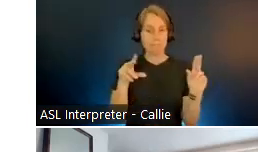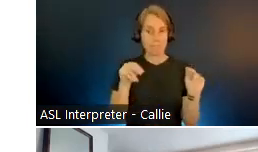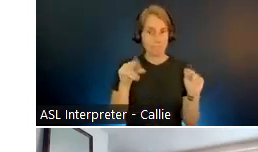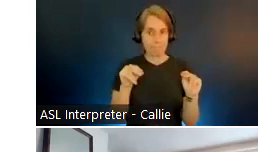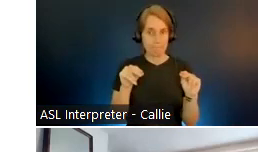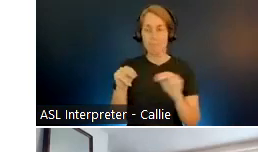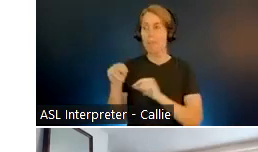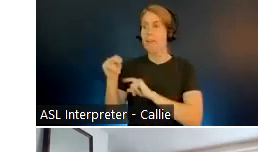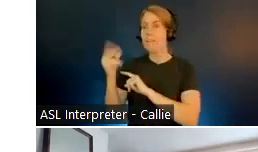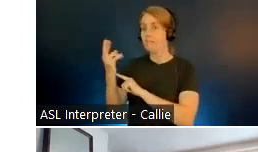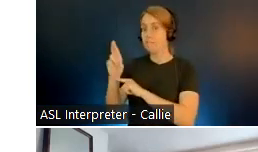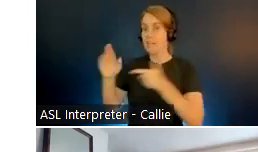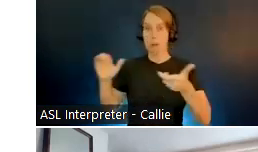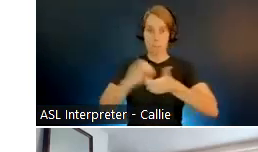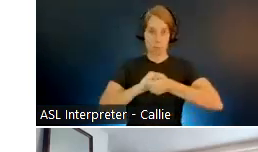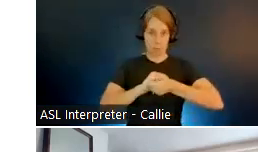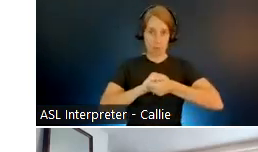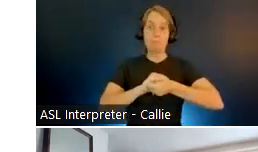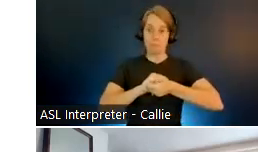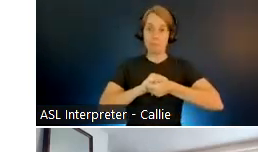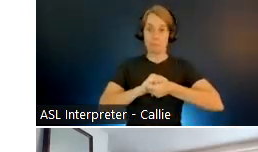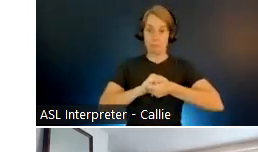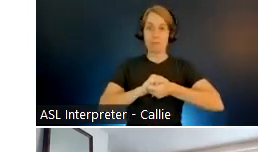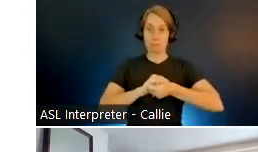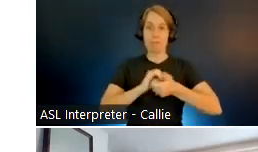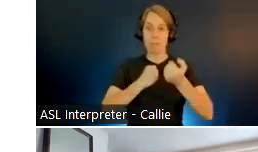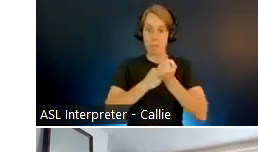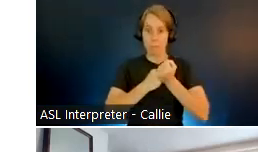VR is a partner in that process, and